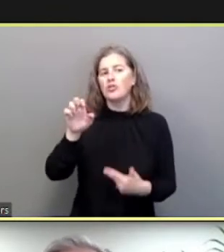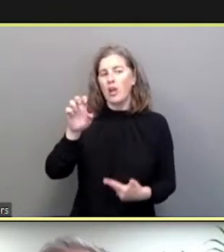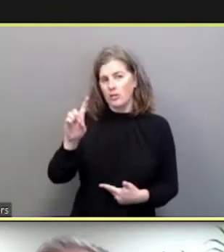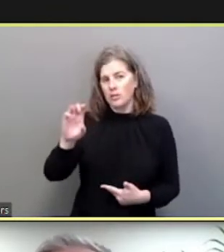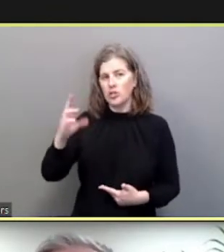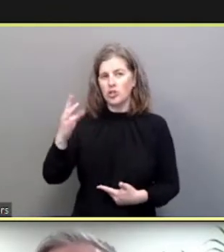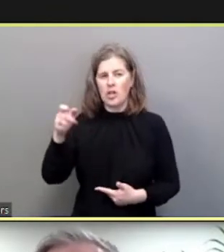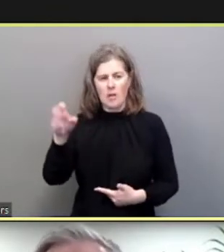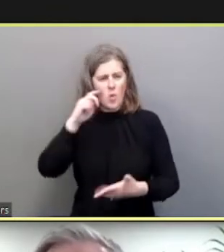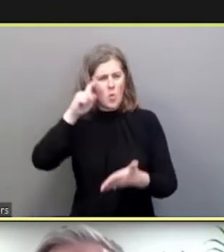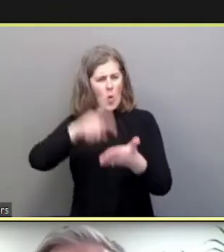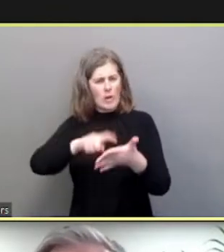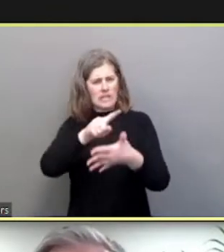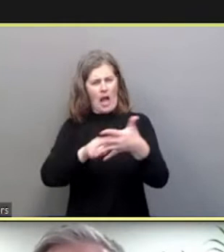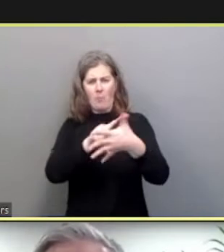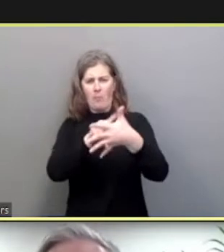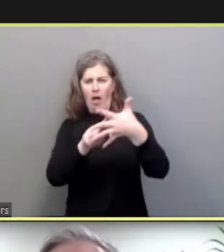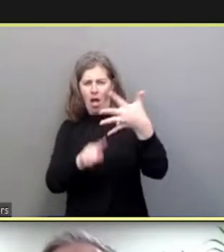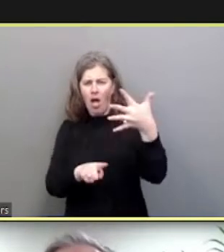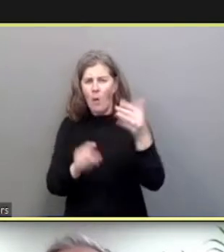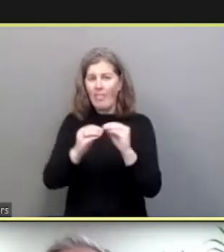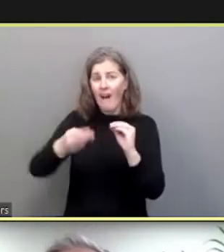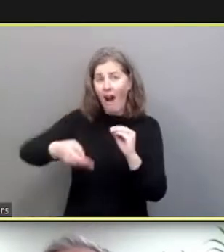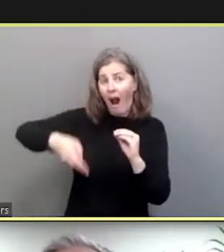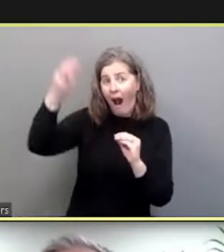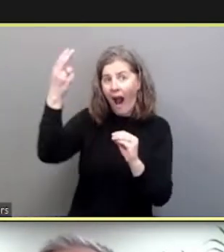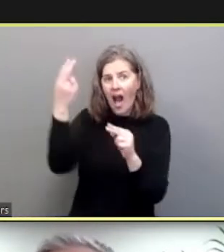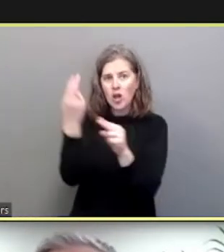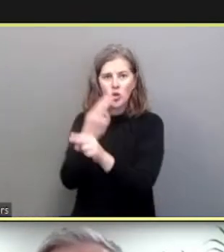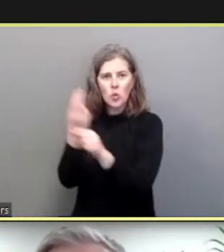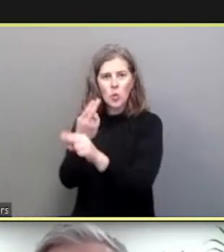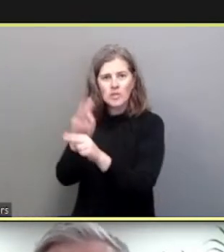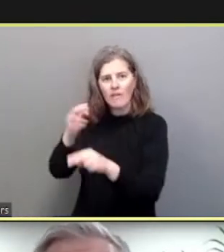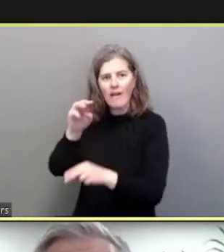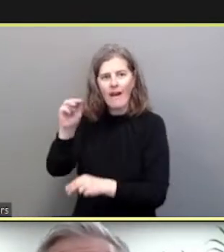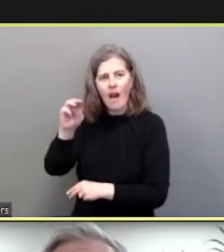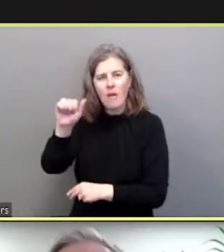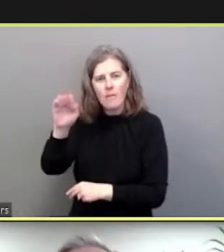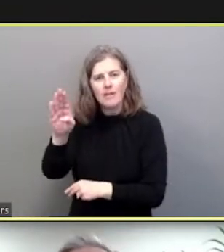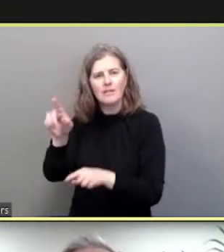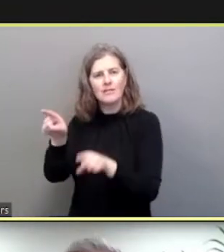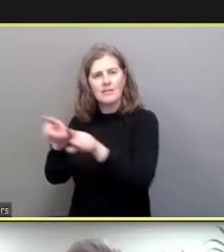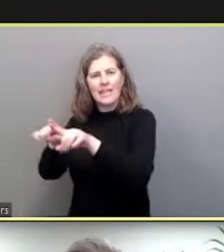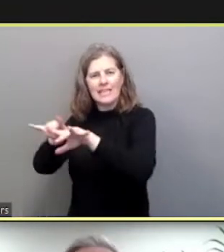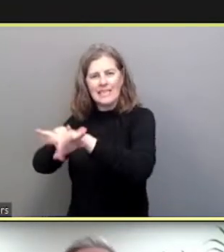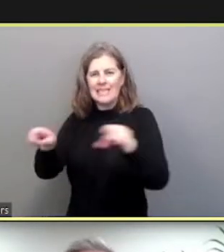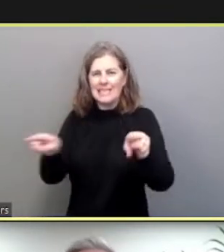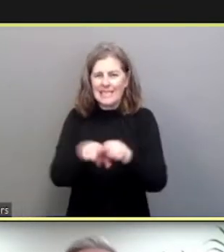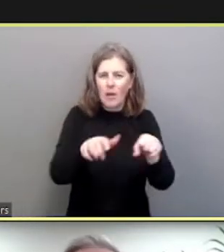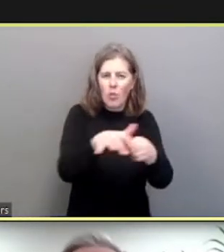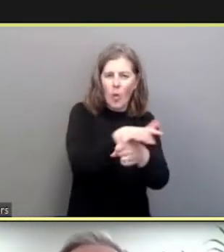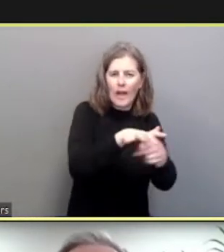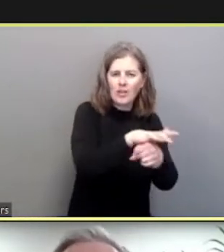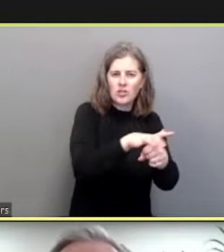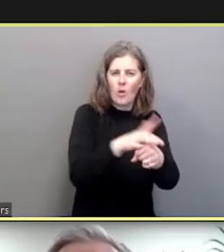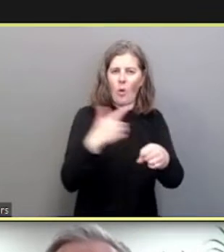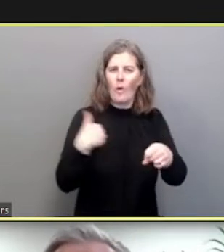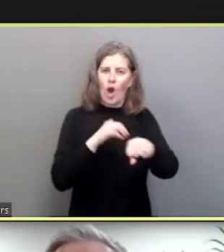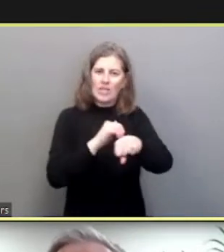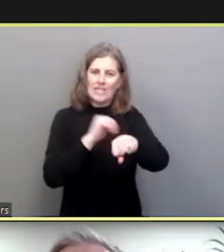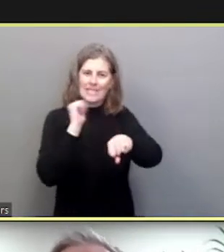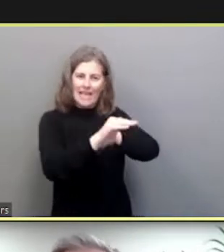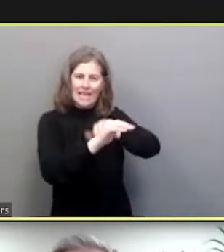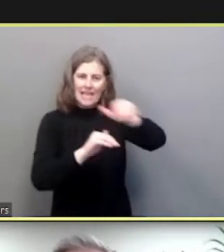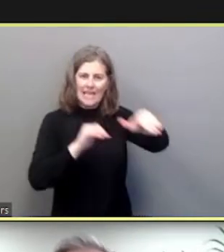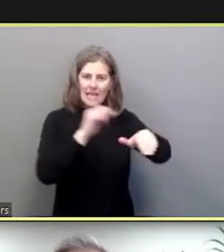notice that some of these places with the high monoclonal antibodies are also in the same locations that the state is sending staffing resources